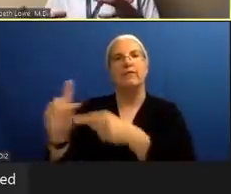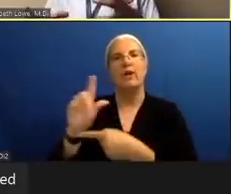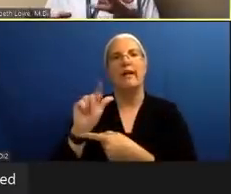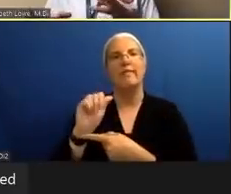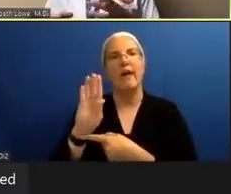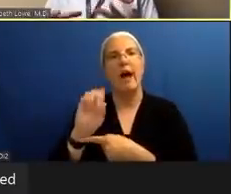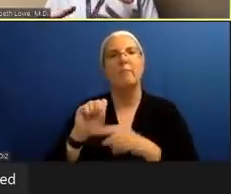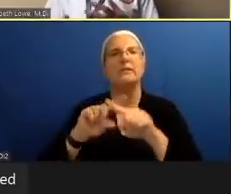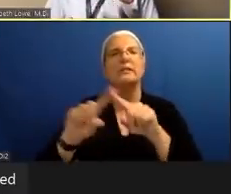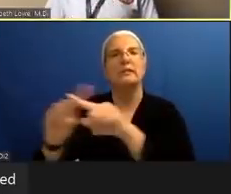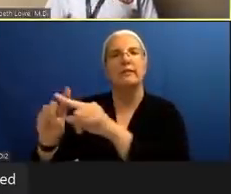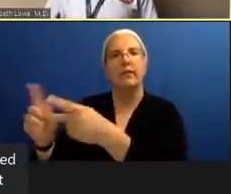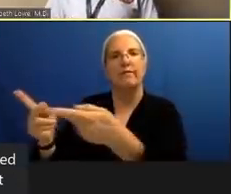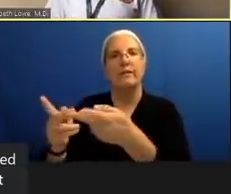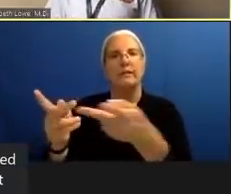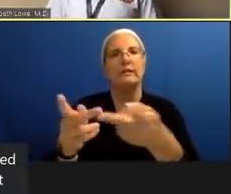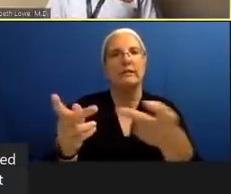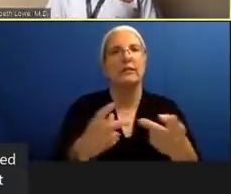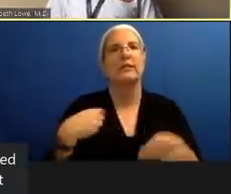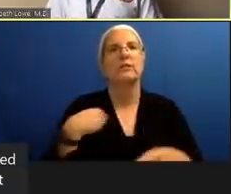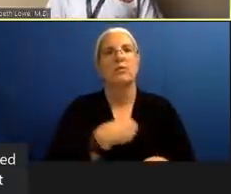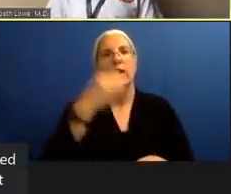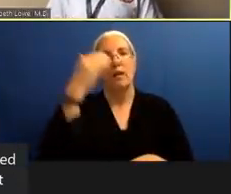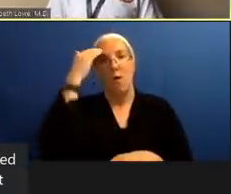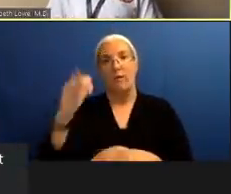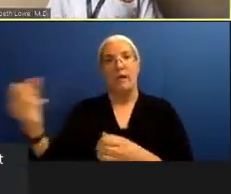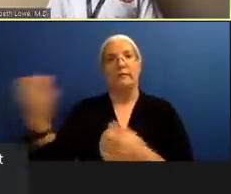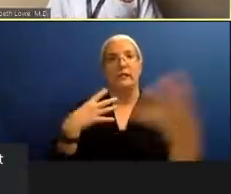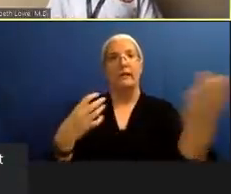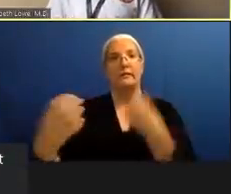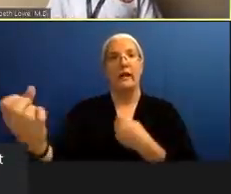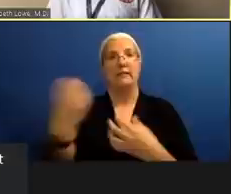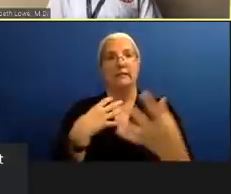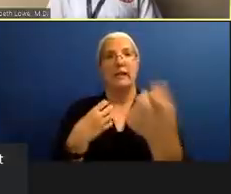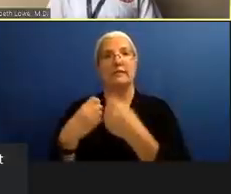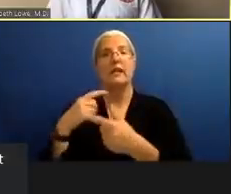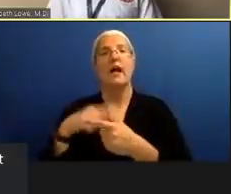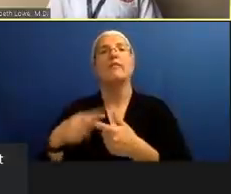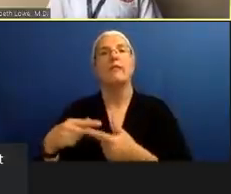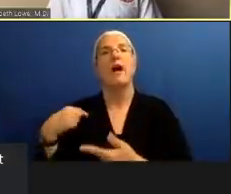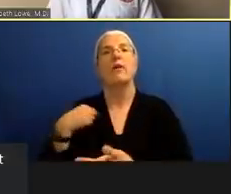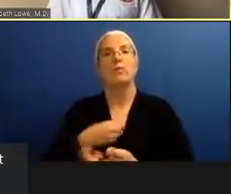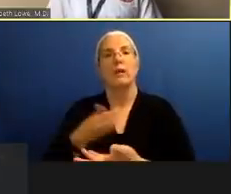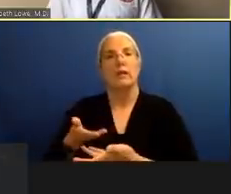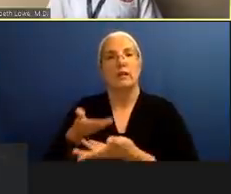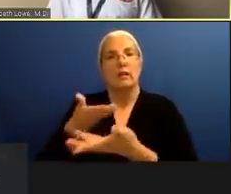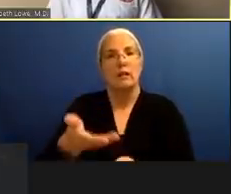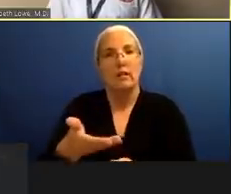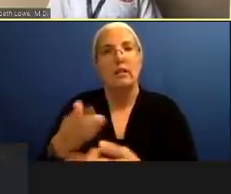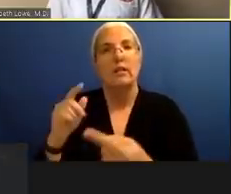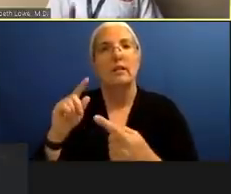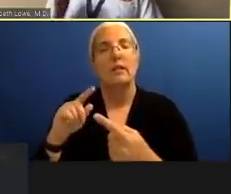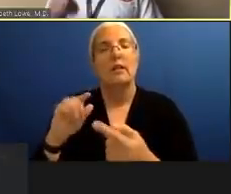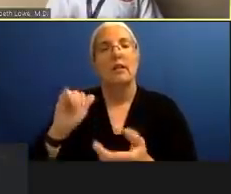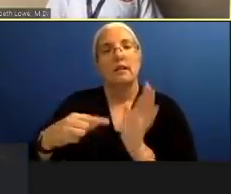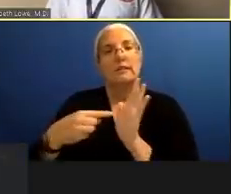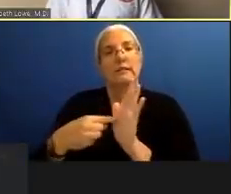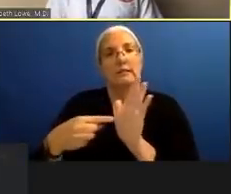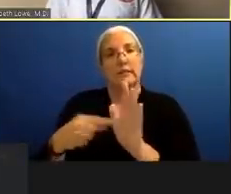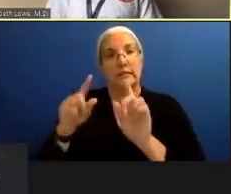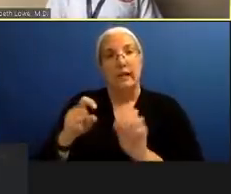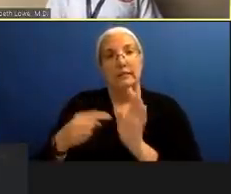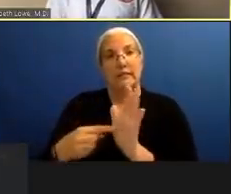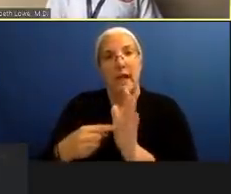to be able to take our samples. It's a lot of the labs, as you've probably heard in the state of California, are at